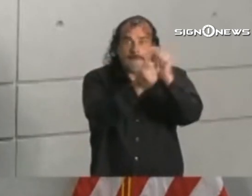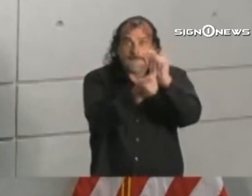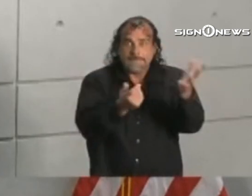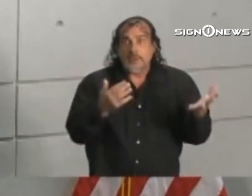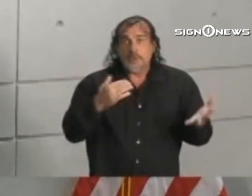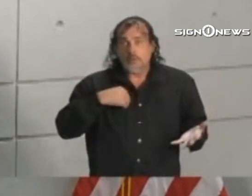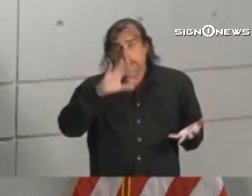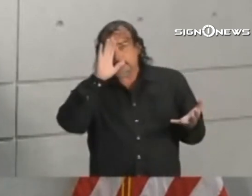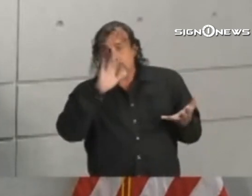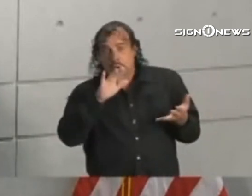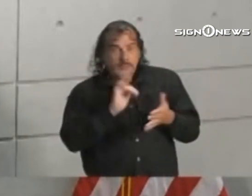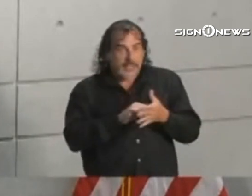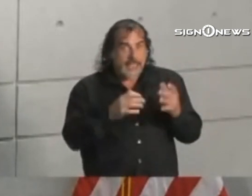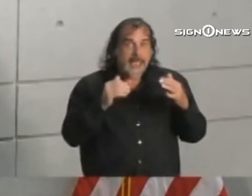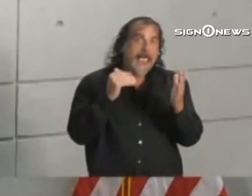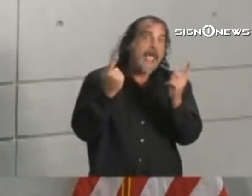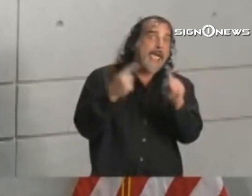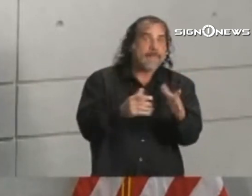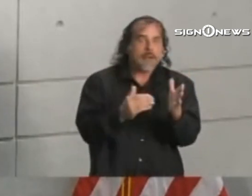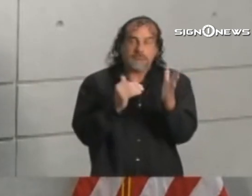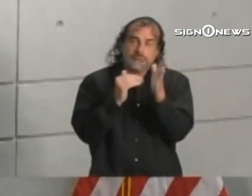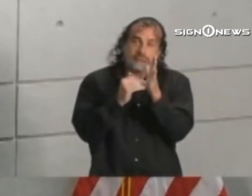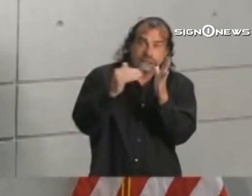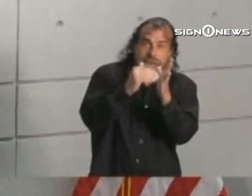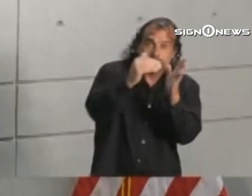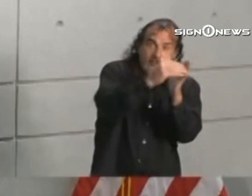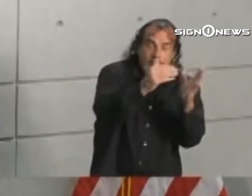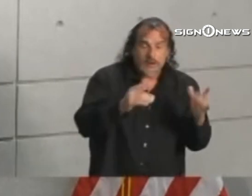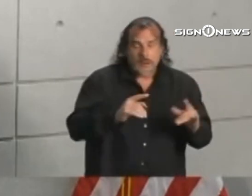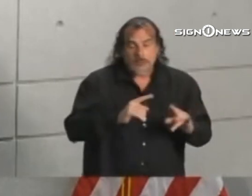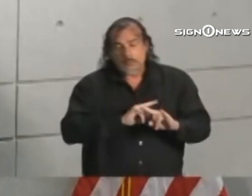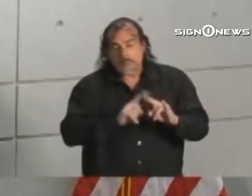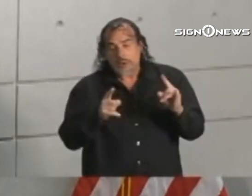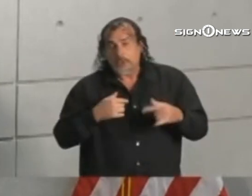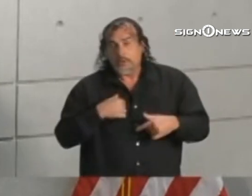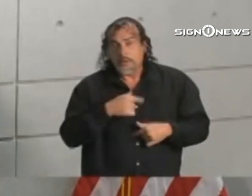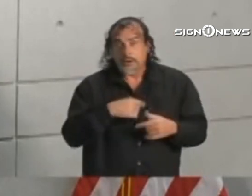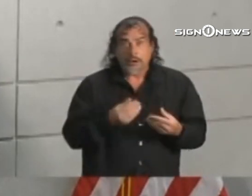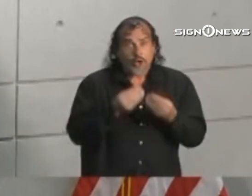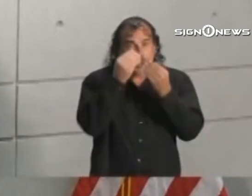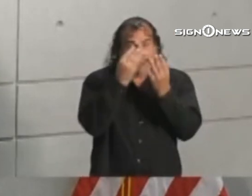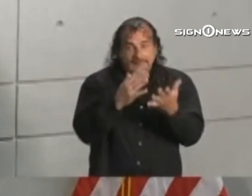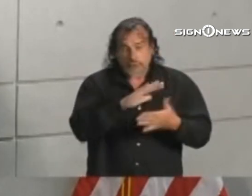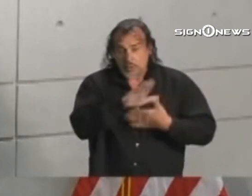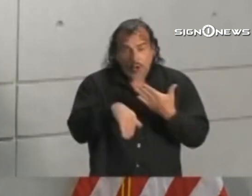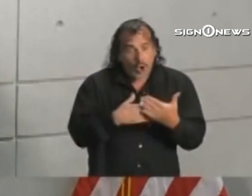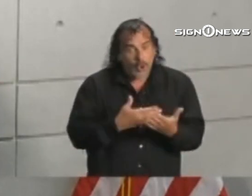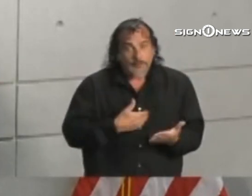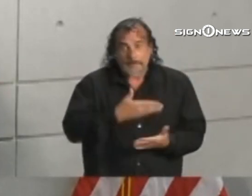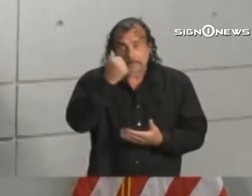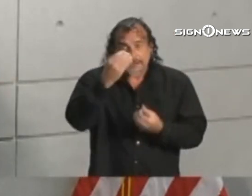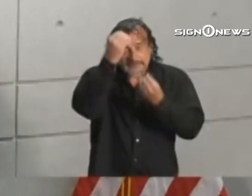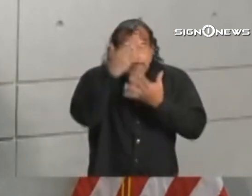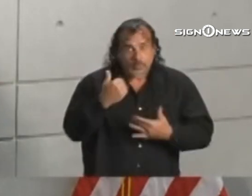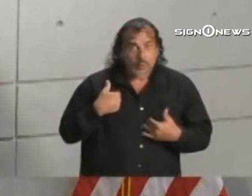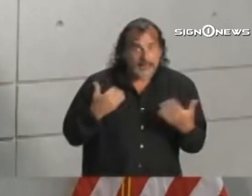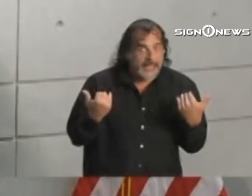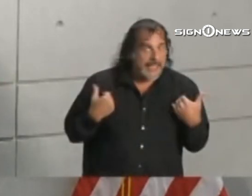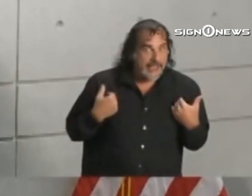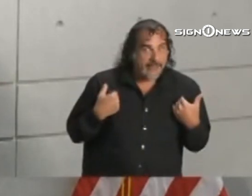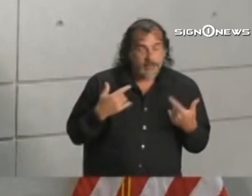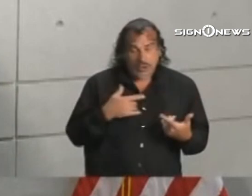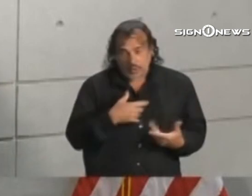is certainly possible. But we certainly are giving you the best information that we have today. We are very confident